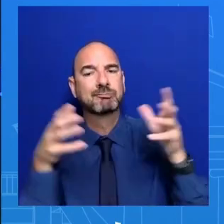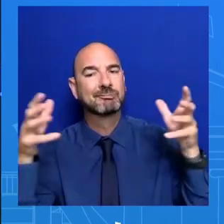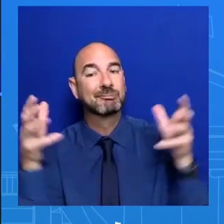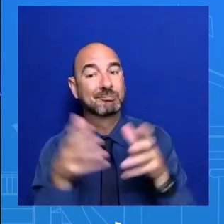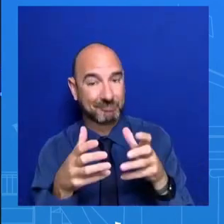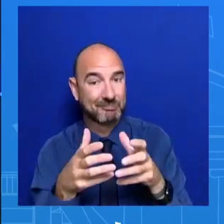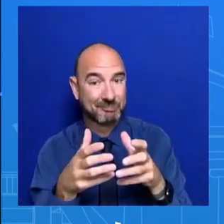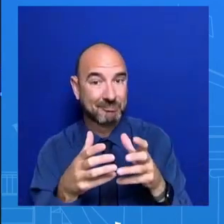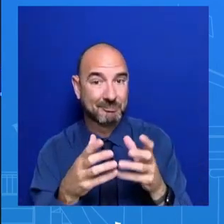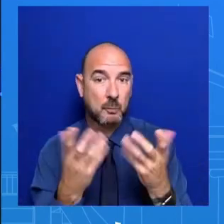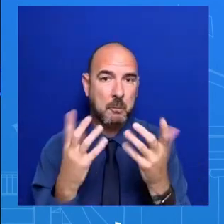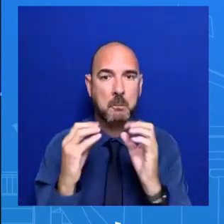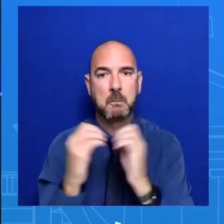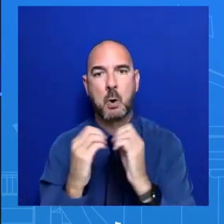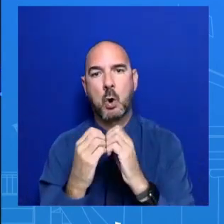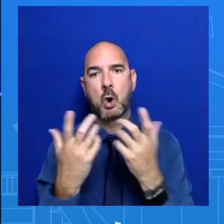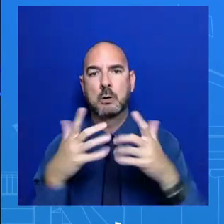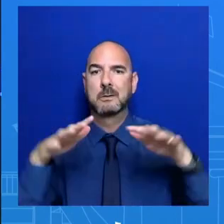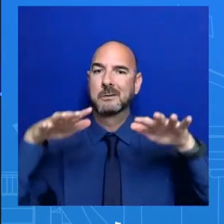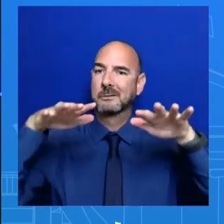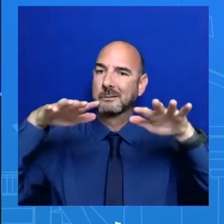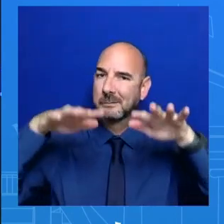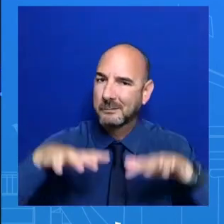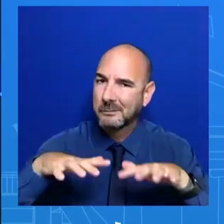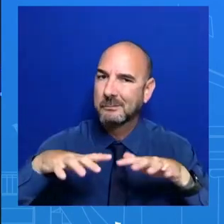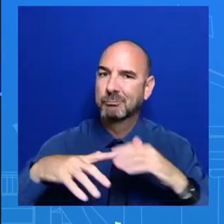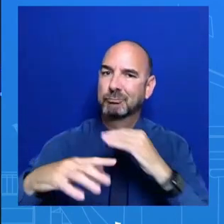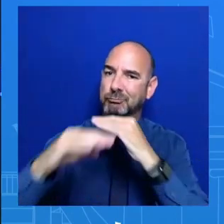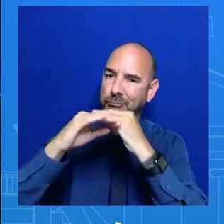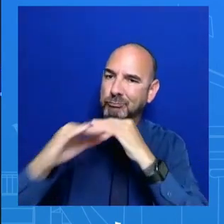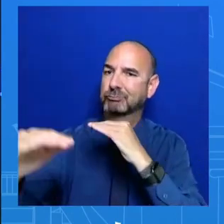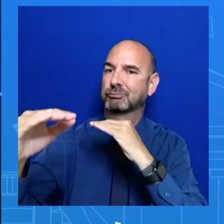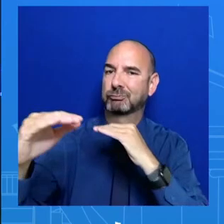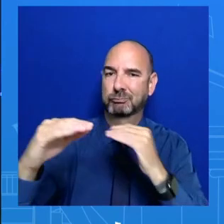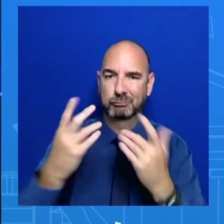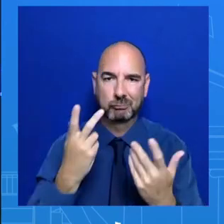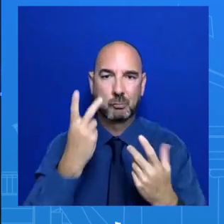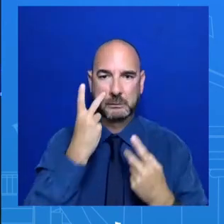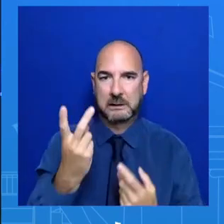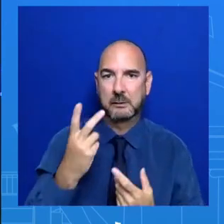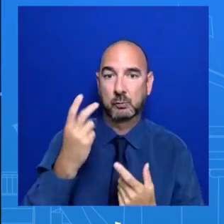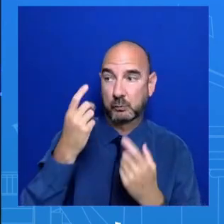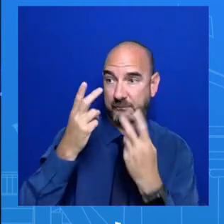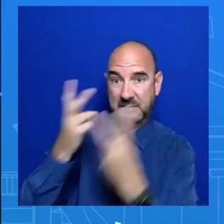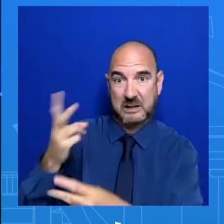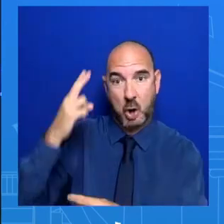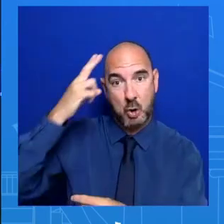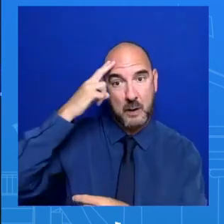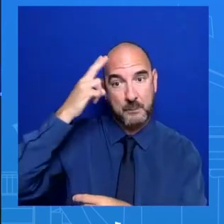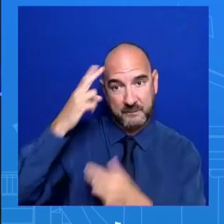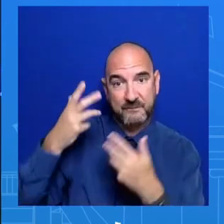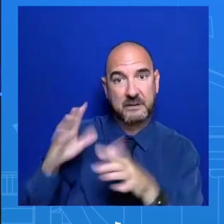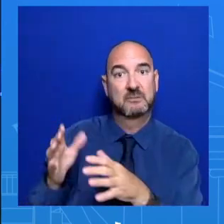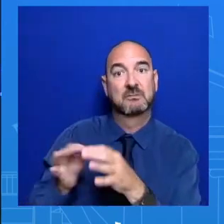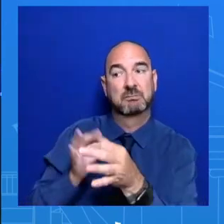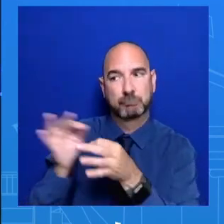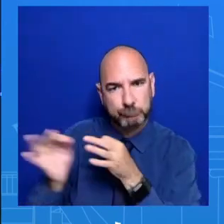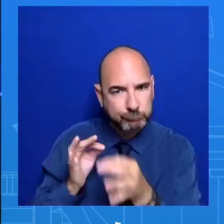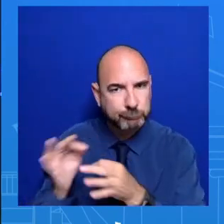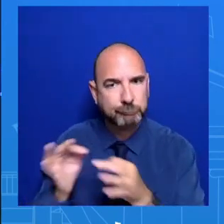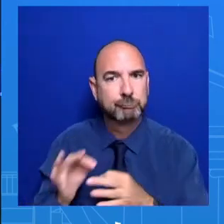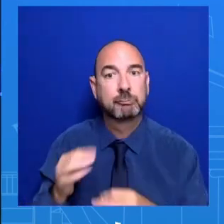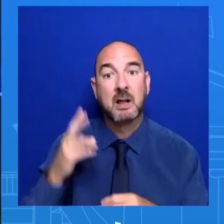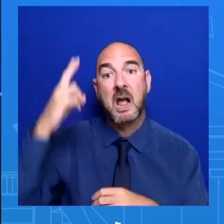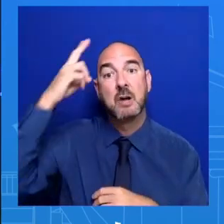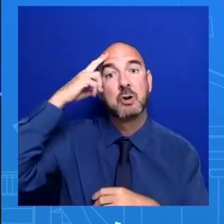was in Saudi Arabia talking to the Crown Prince about that exact vision this weekend, and you saw public statements from him about what is possible if Israel moves down